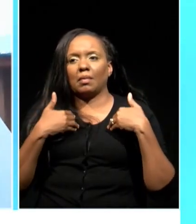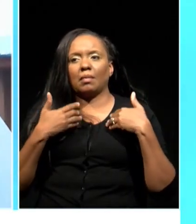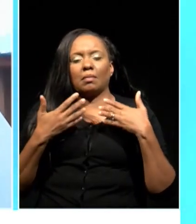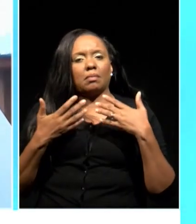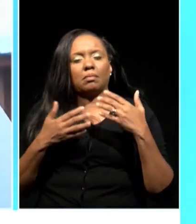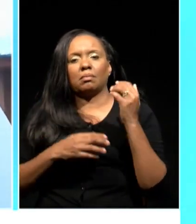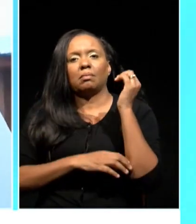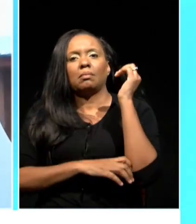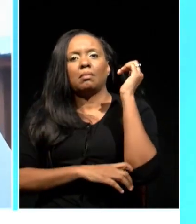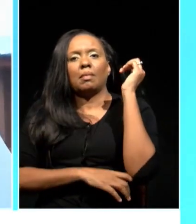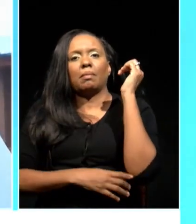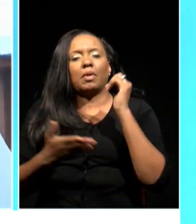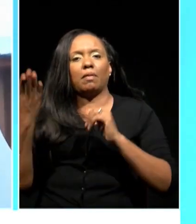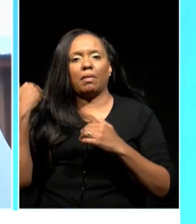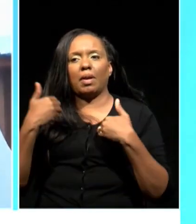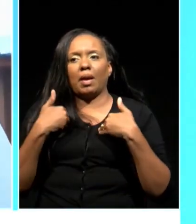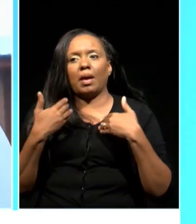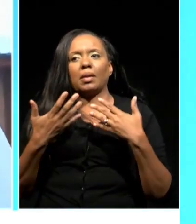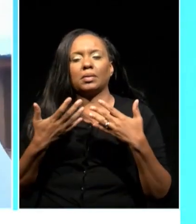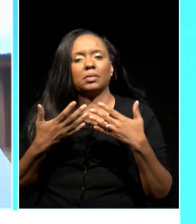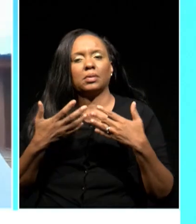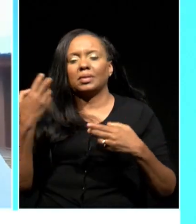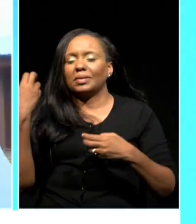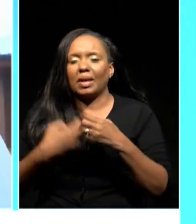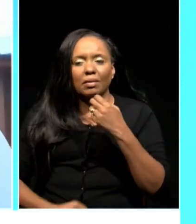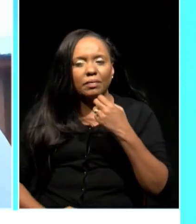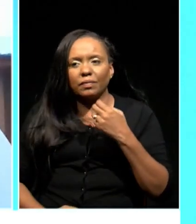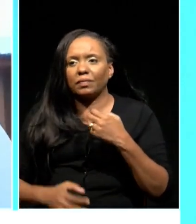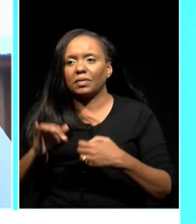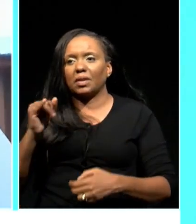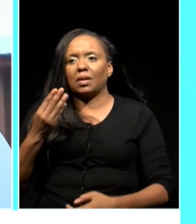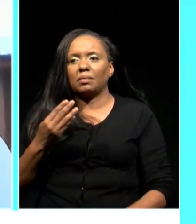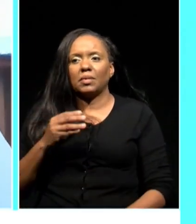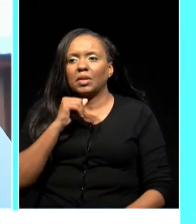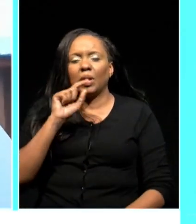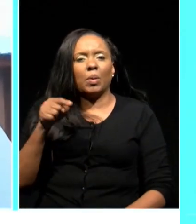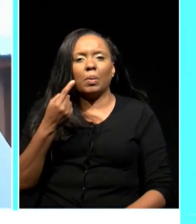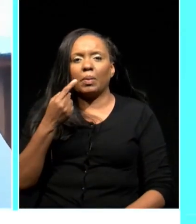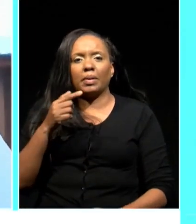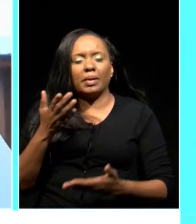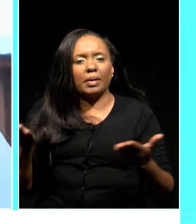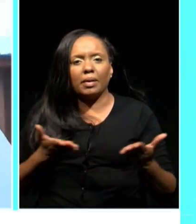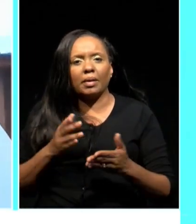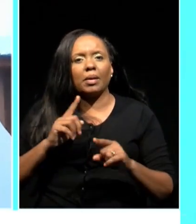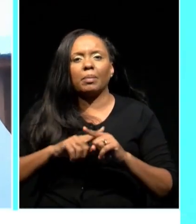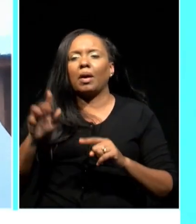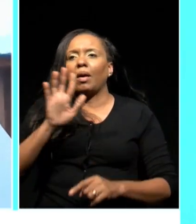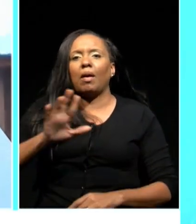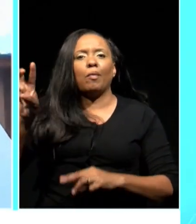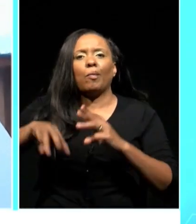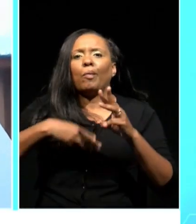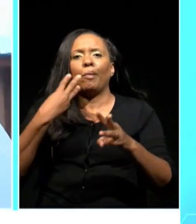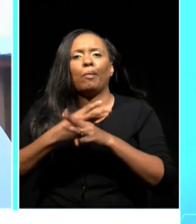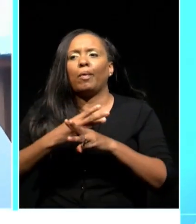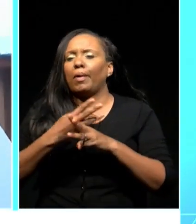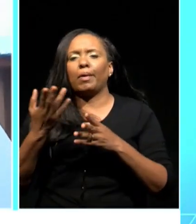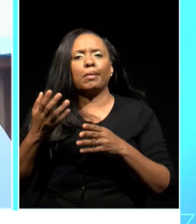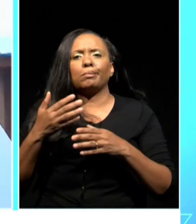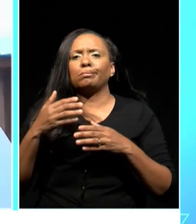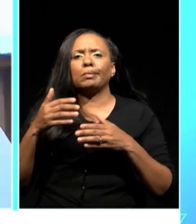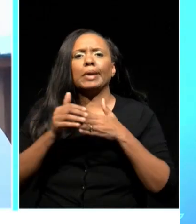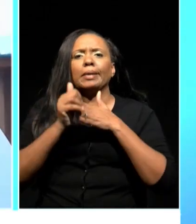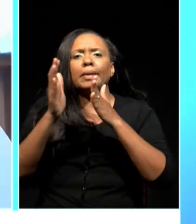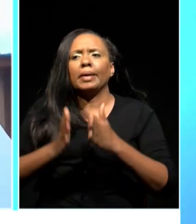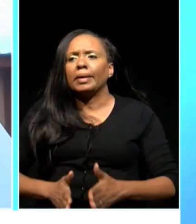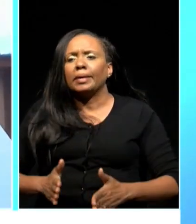office. So that it's a very hard job. You see them turning gray, not only here but all around the world, where political leaders turn